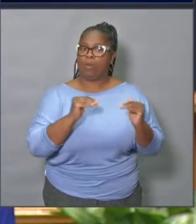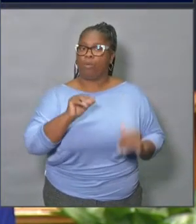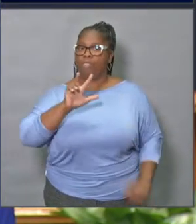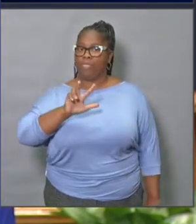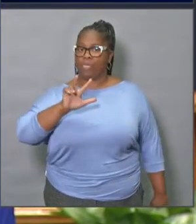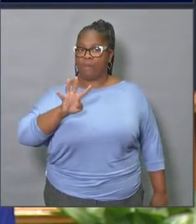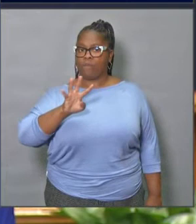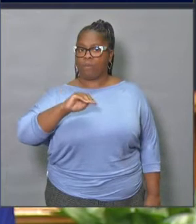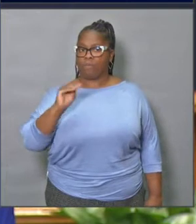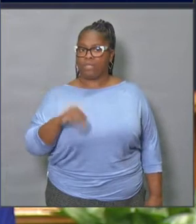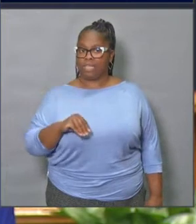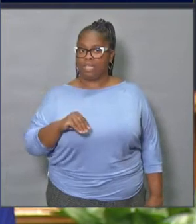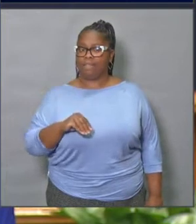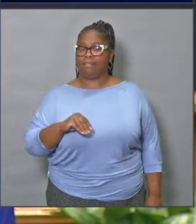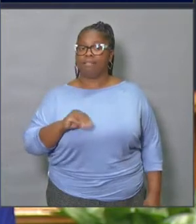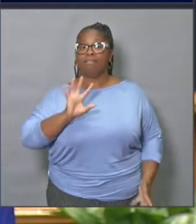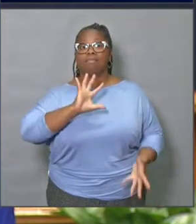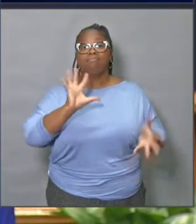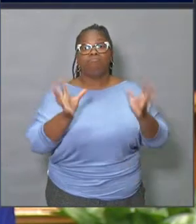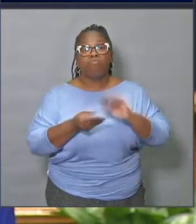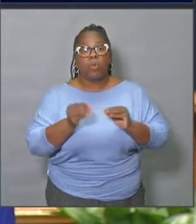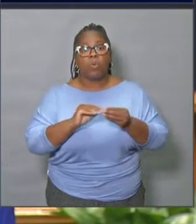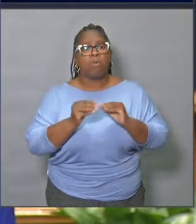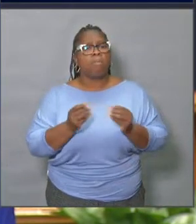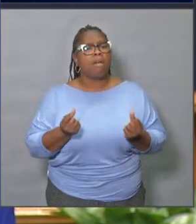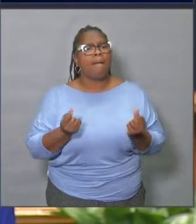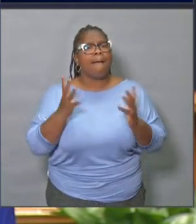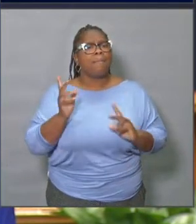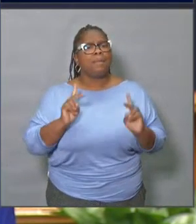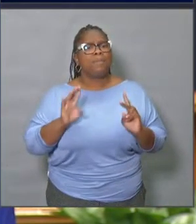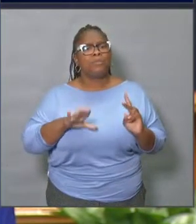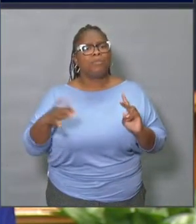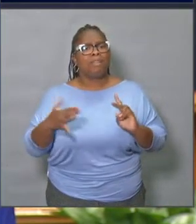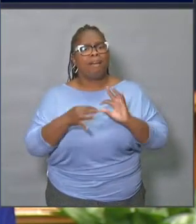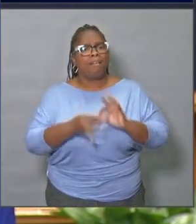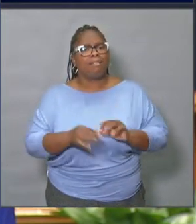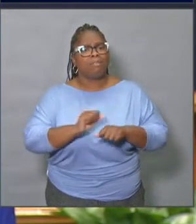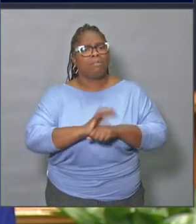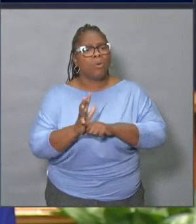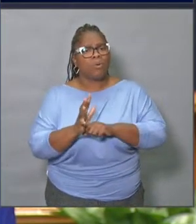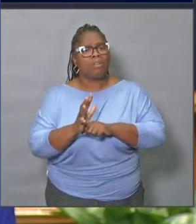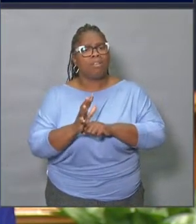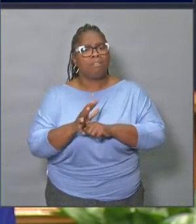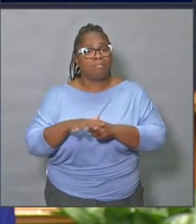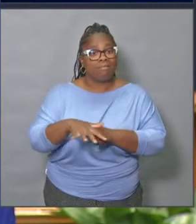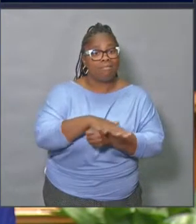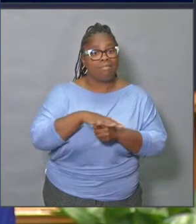34%. This brings the total number of deaths across LA County to